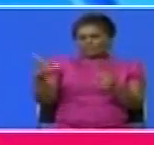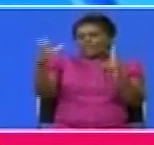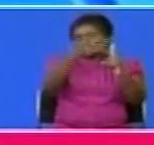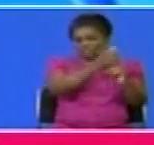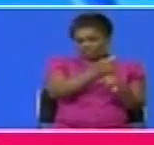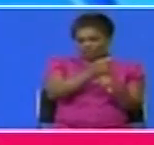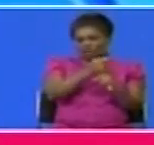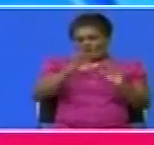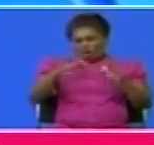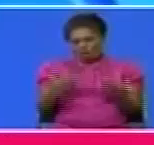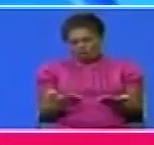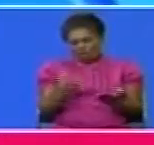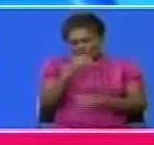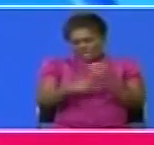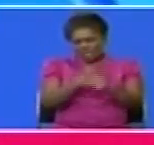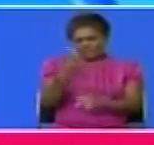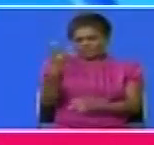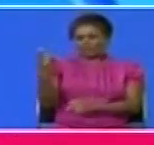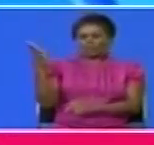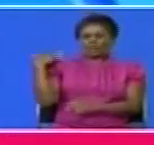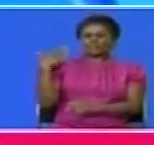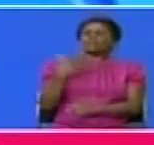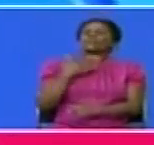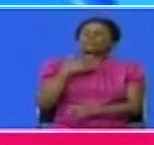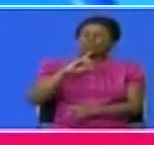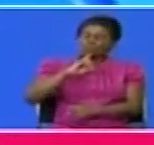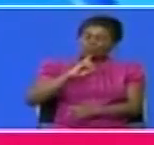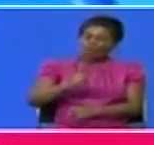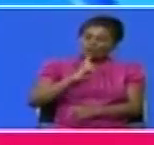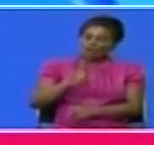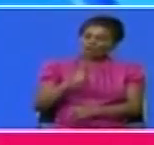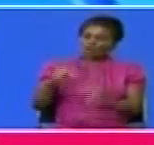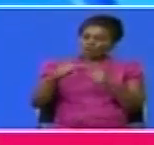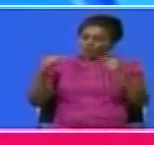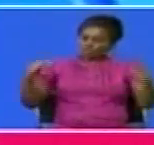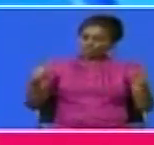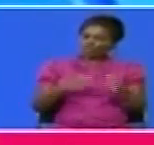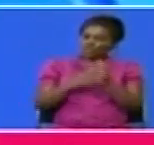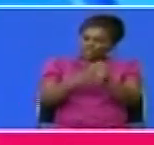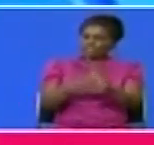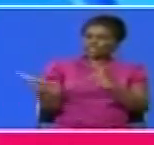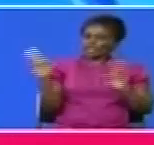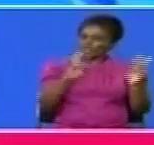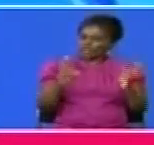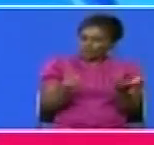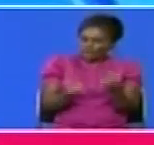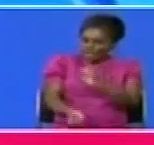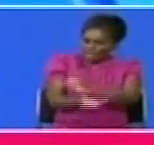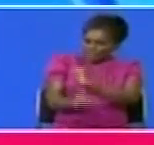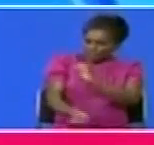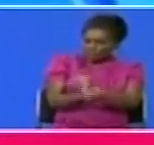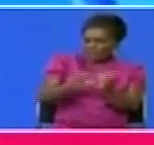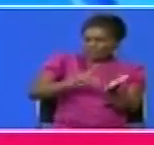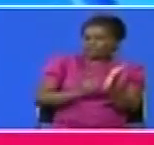achieved over the last 4 years. The coalition now wants the opposition leaders to also be ready to account for their development